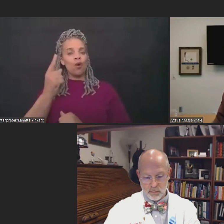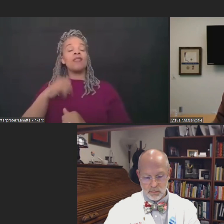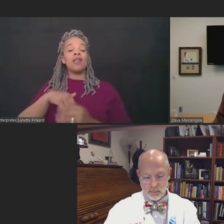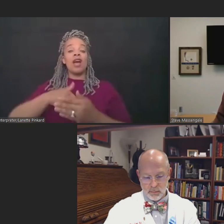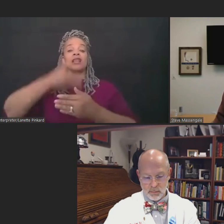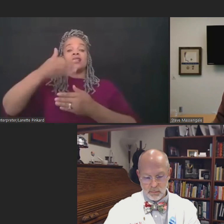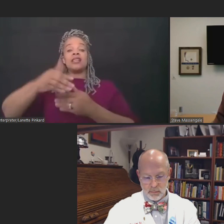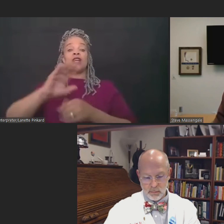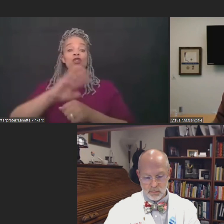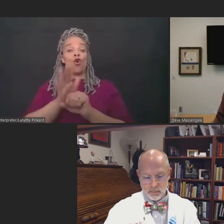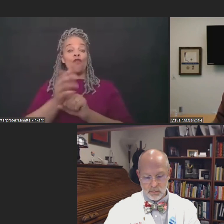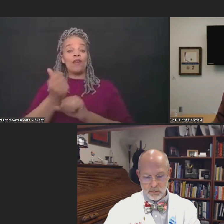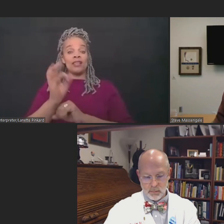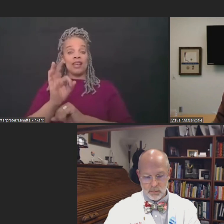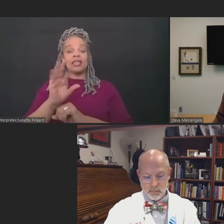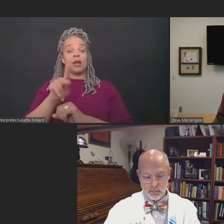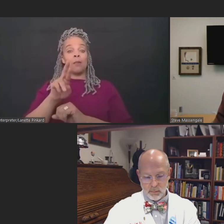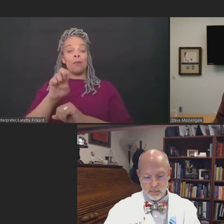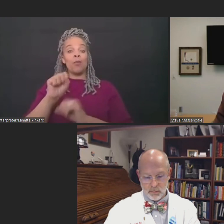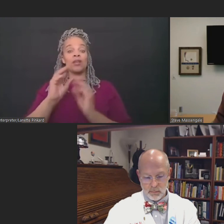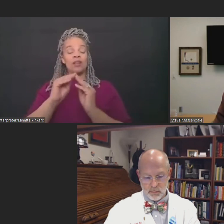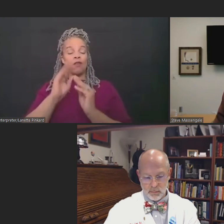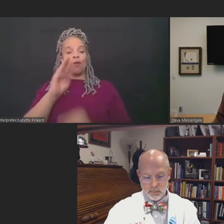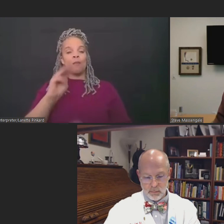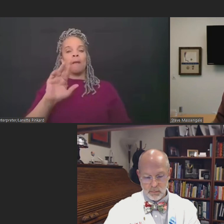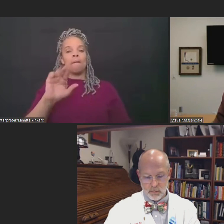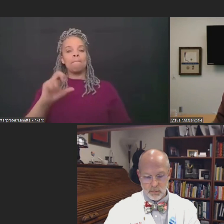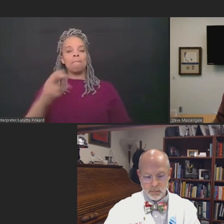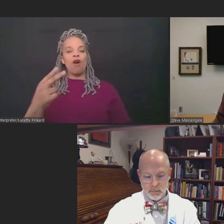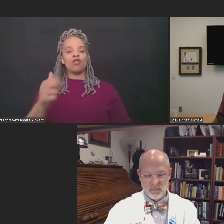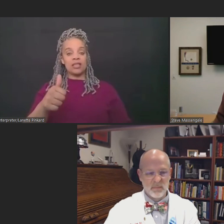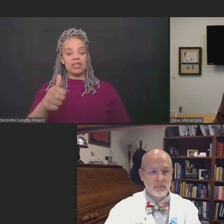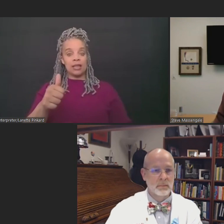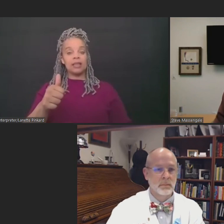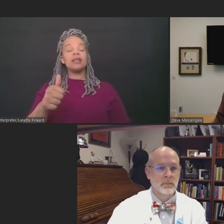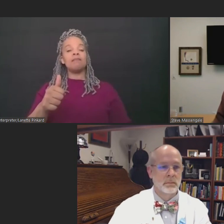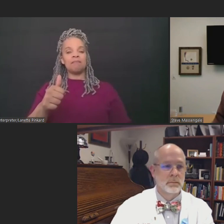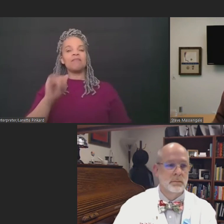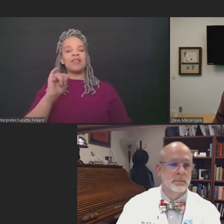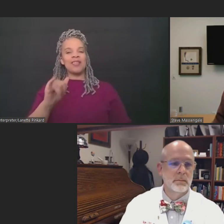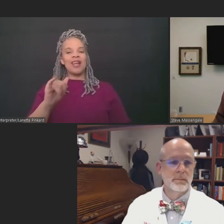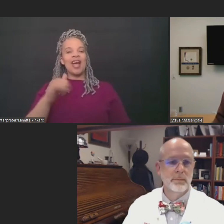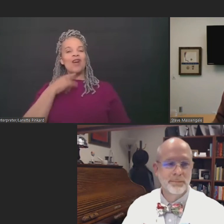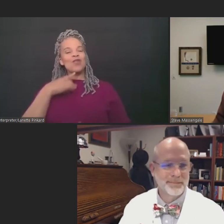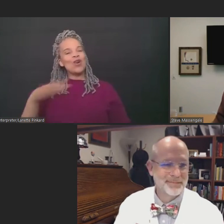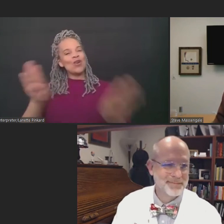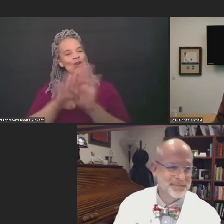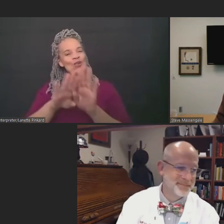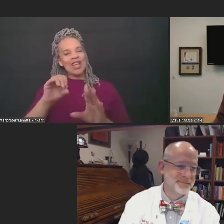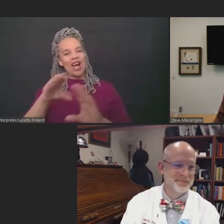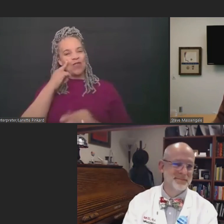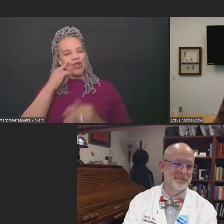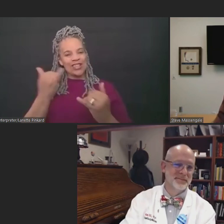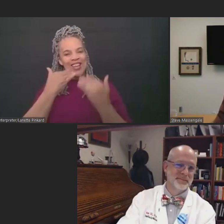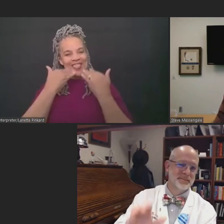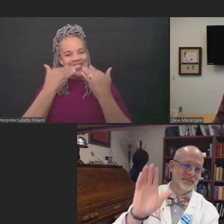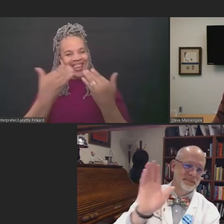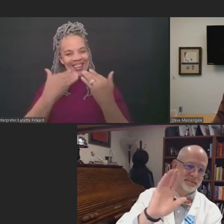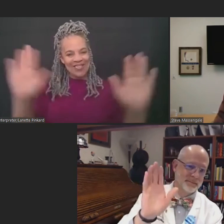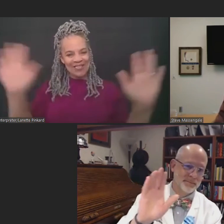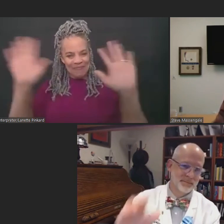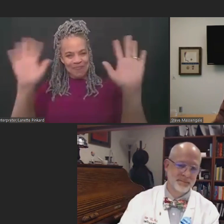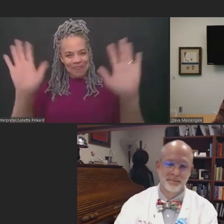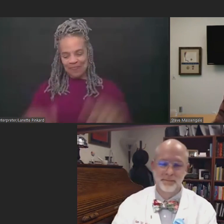next COVID-19 press conference will be March 10th. And with that, I will close us out for today. Thank you.